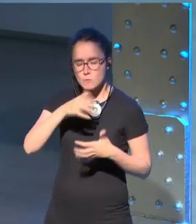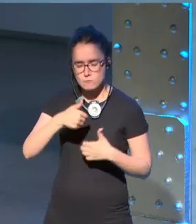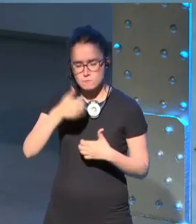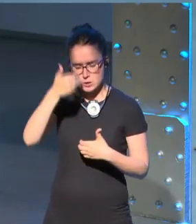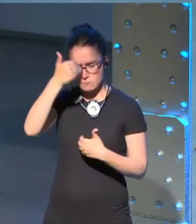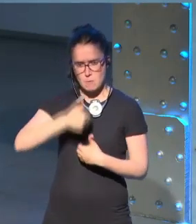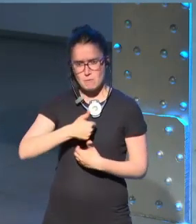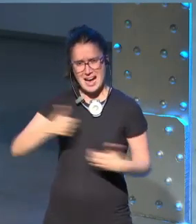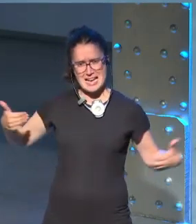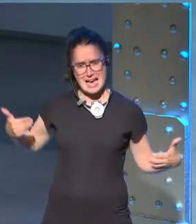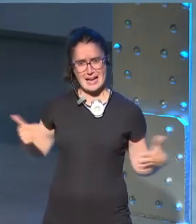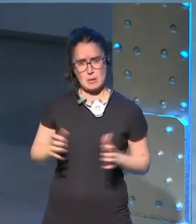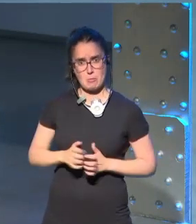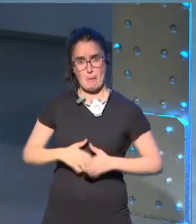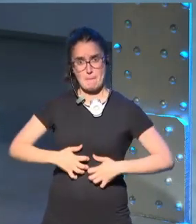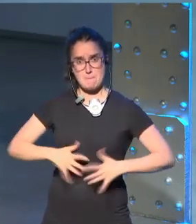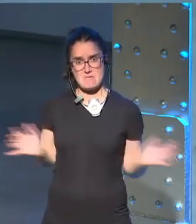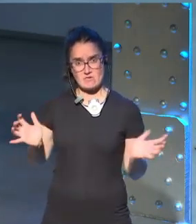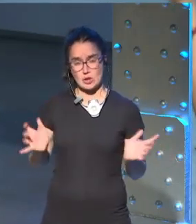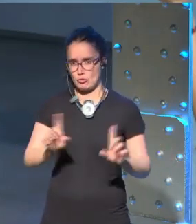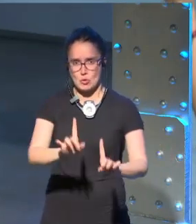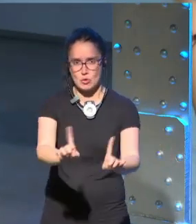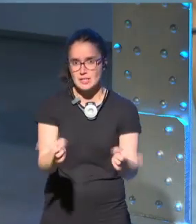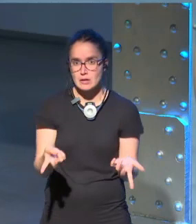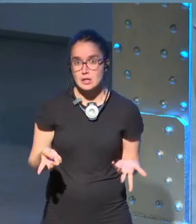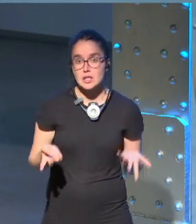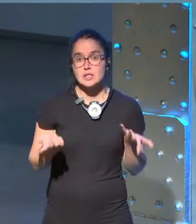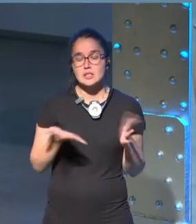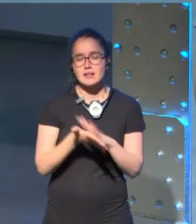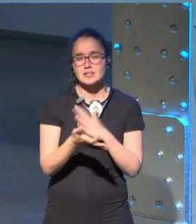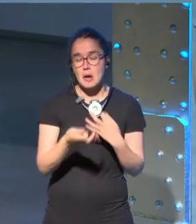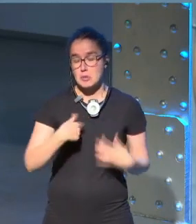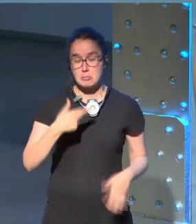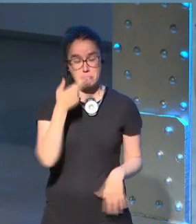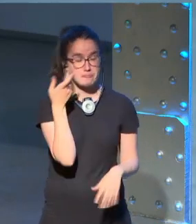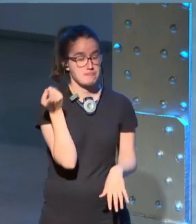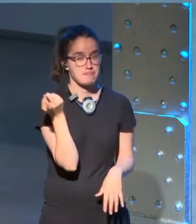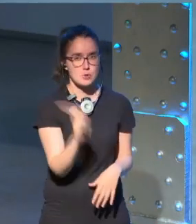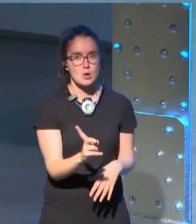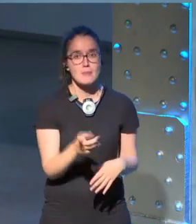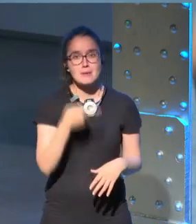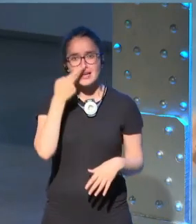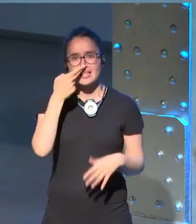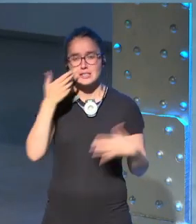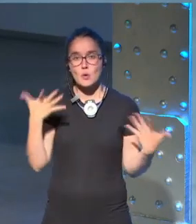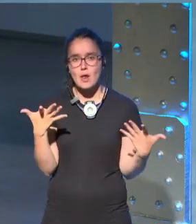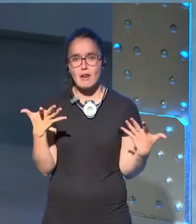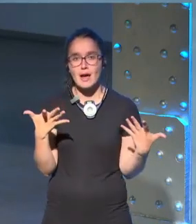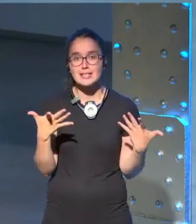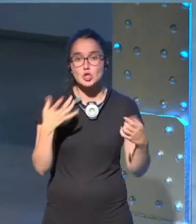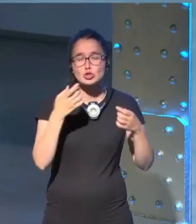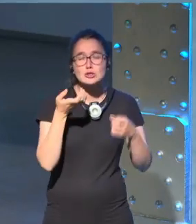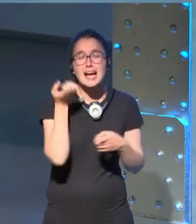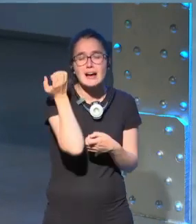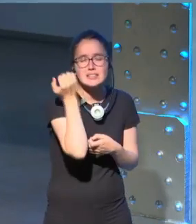interest. My interest is not the awfulness. My interest is how the awfulness is dealt with. And